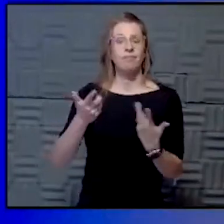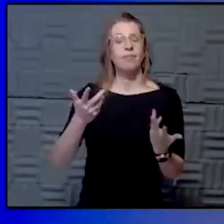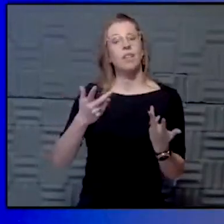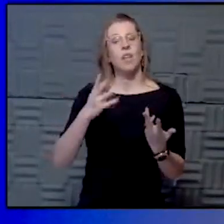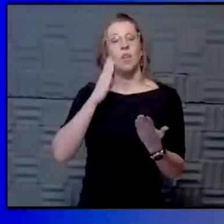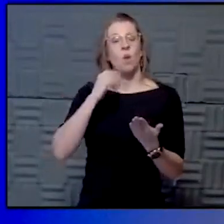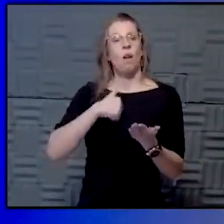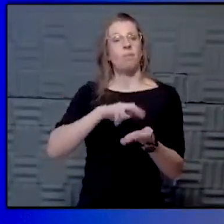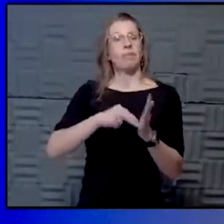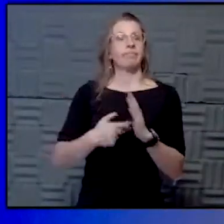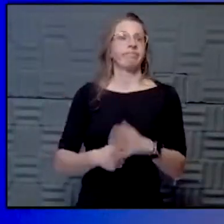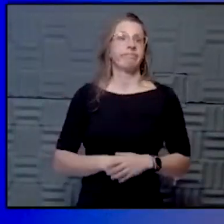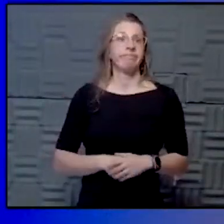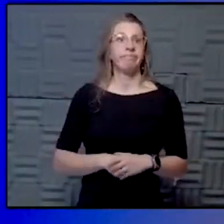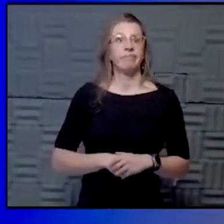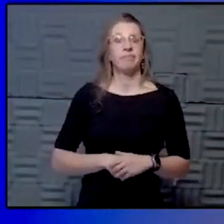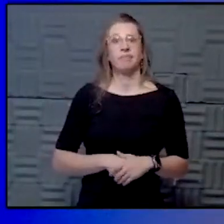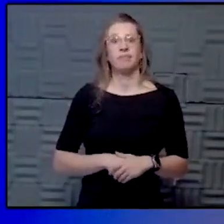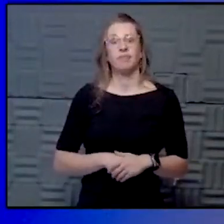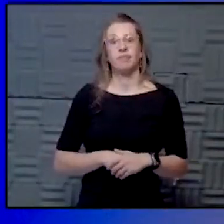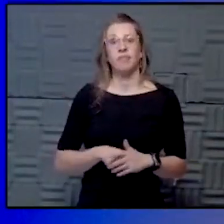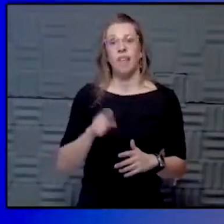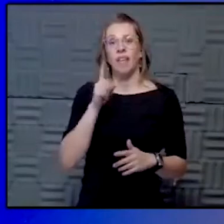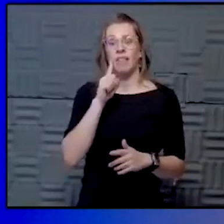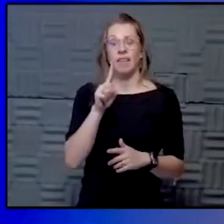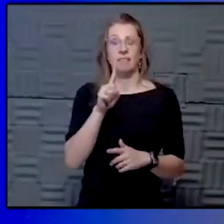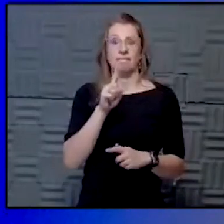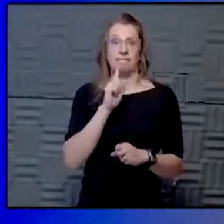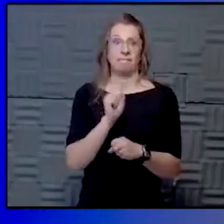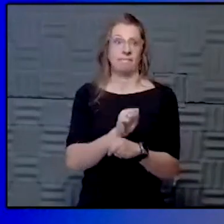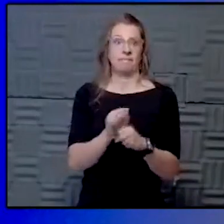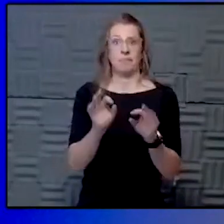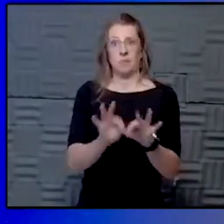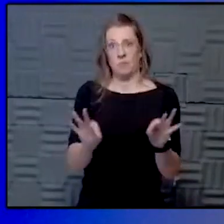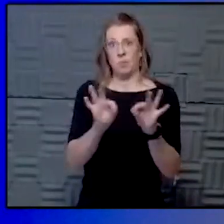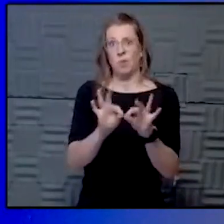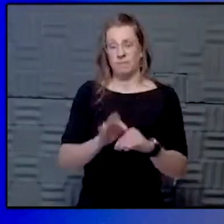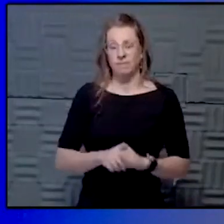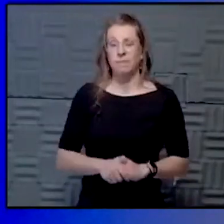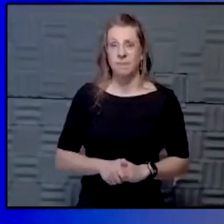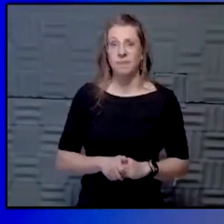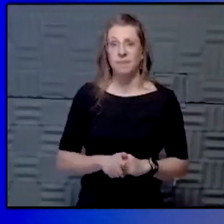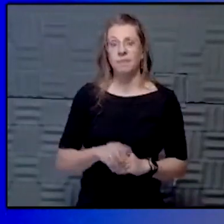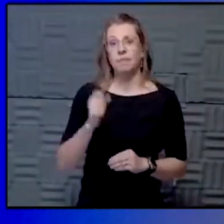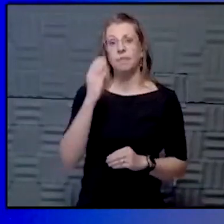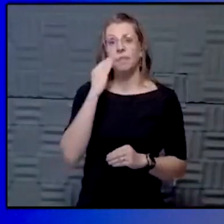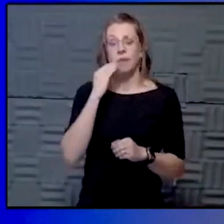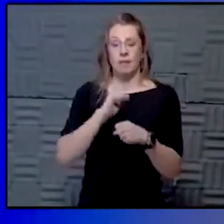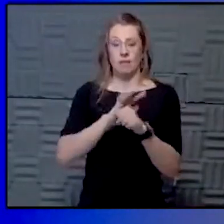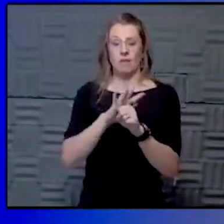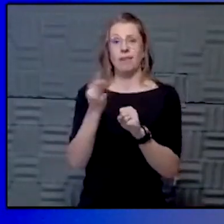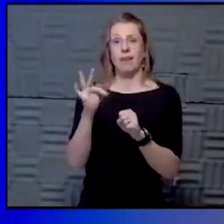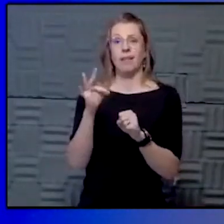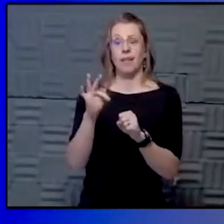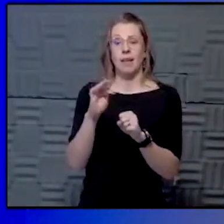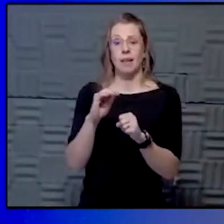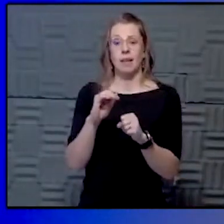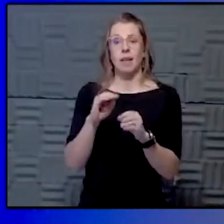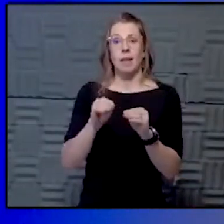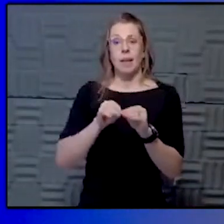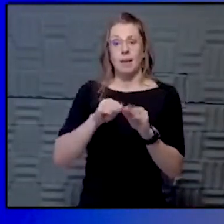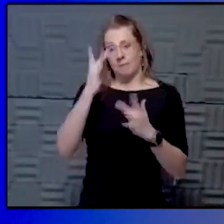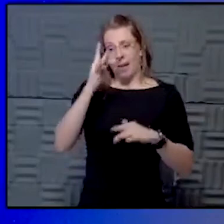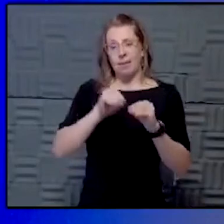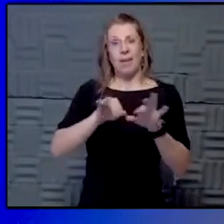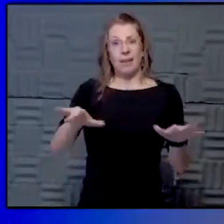I think it is extremely important. We know that COVID-19, the pandemic year, has